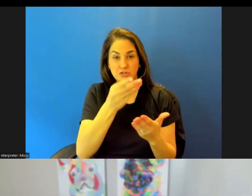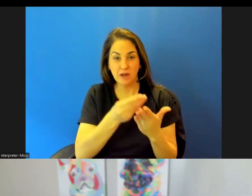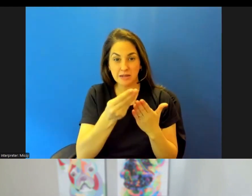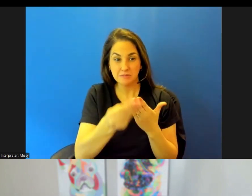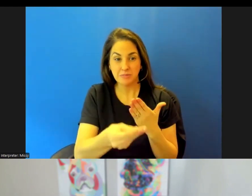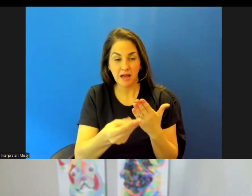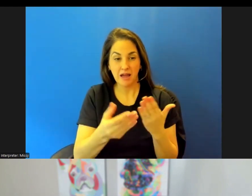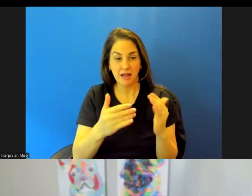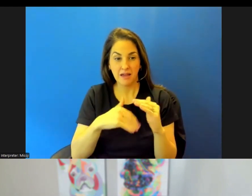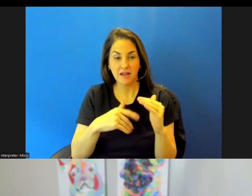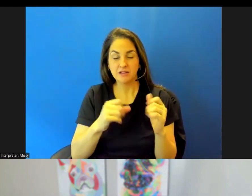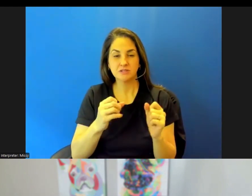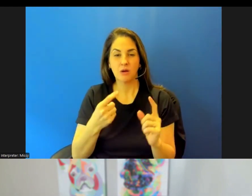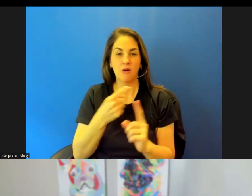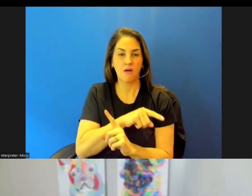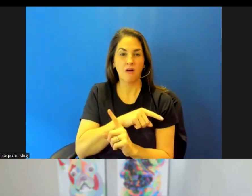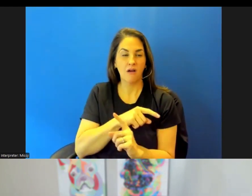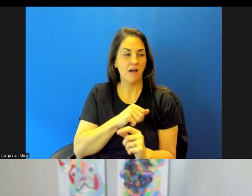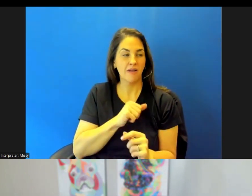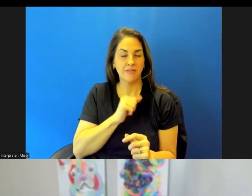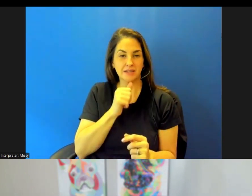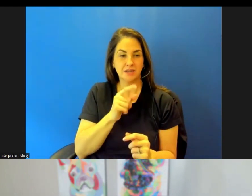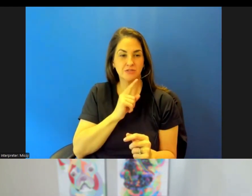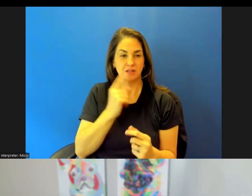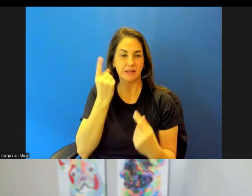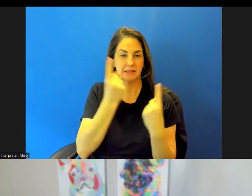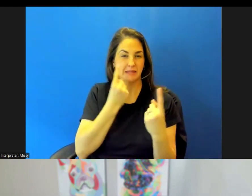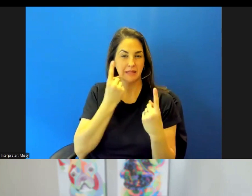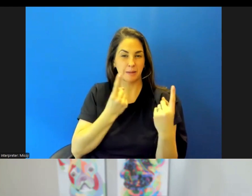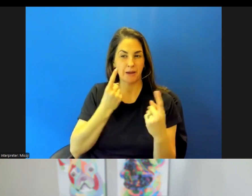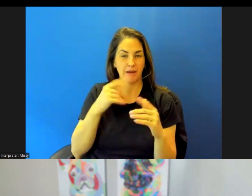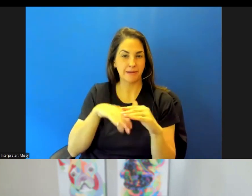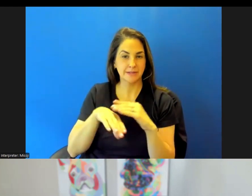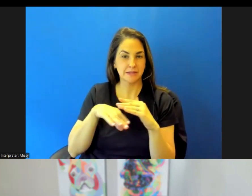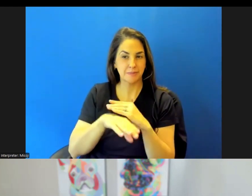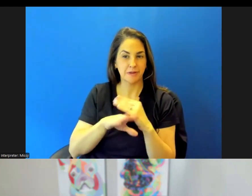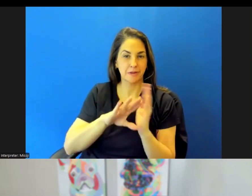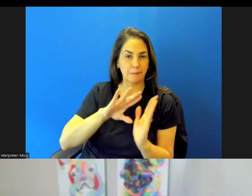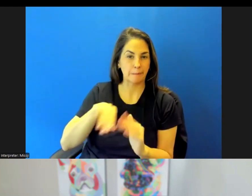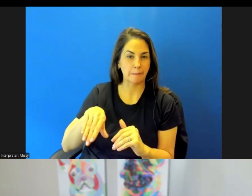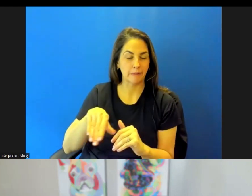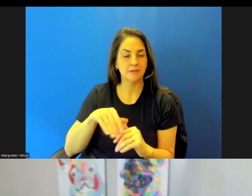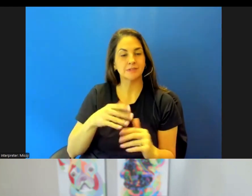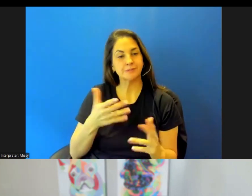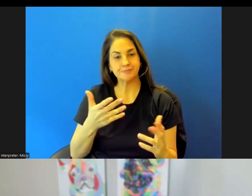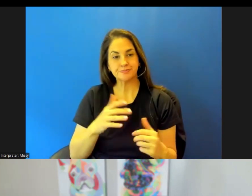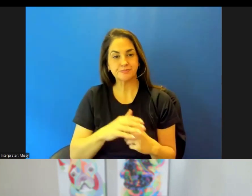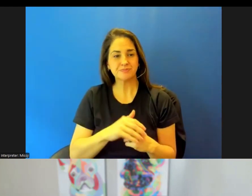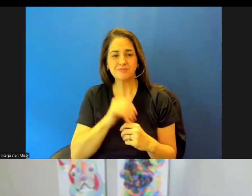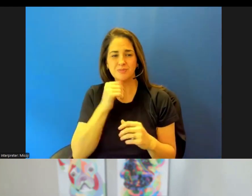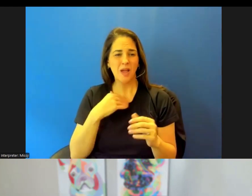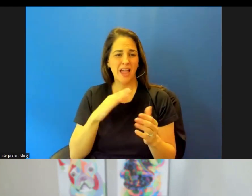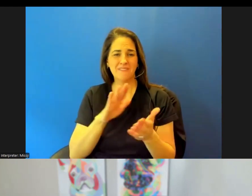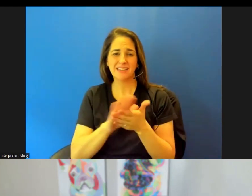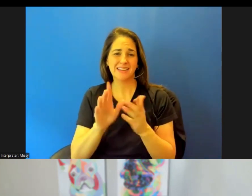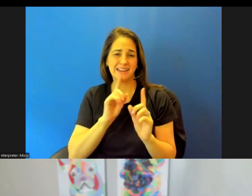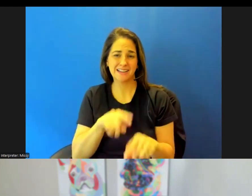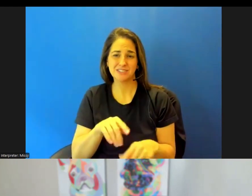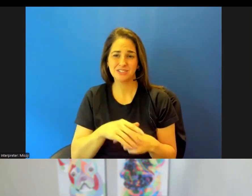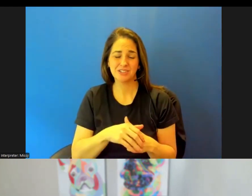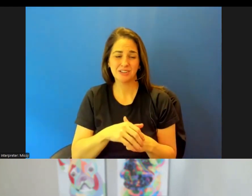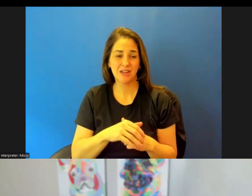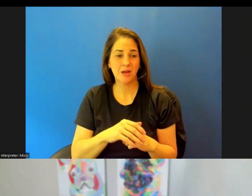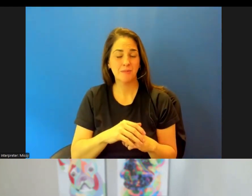they sidestepped, other processes. And so I don't have a clean answer for this question, but the